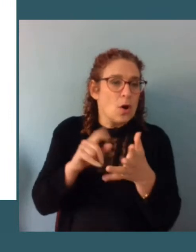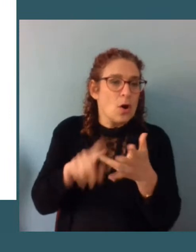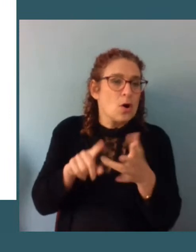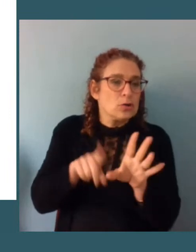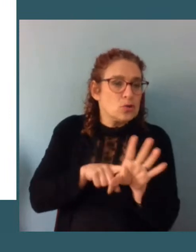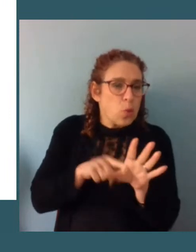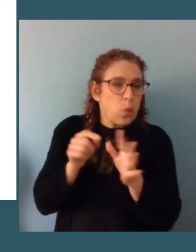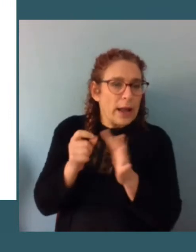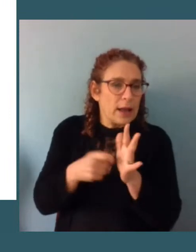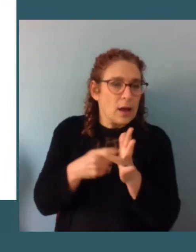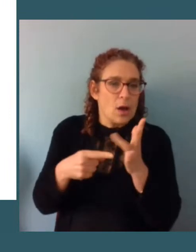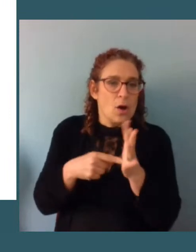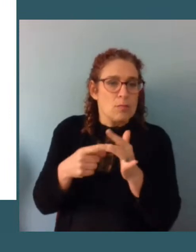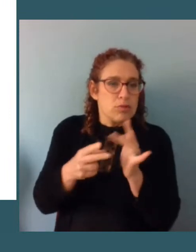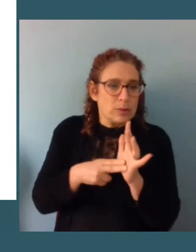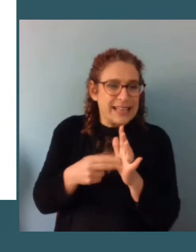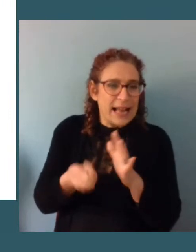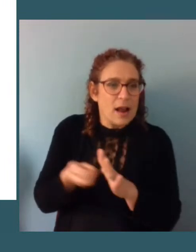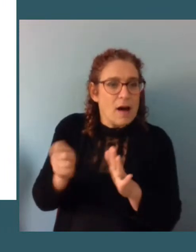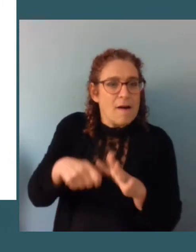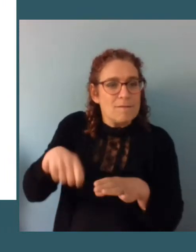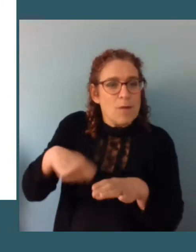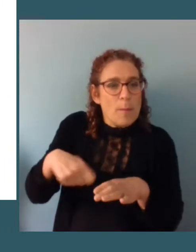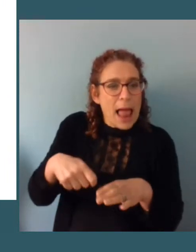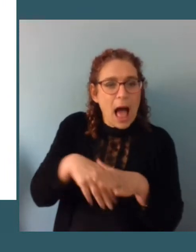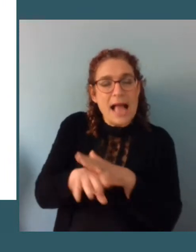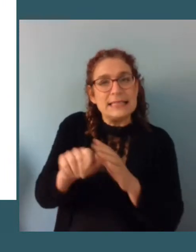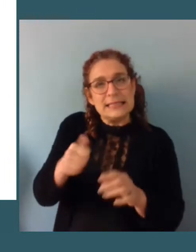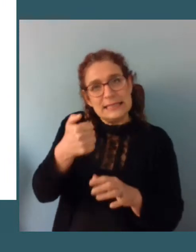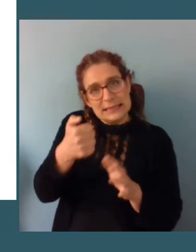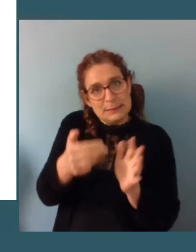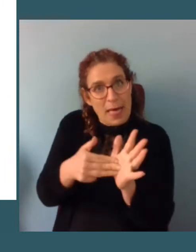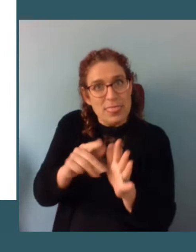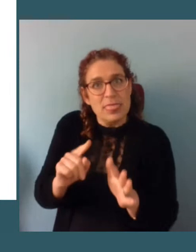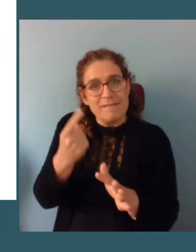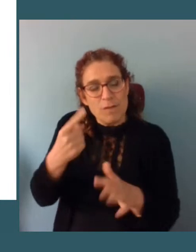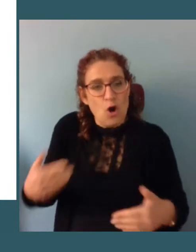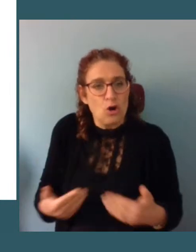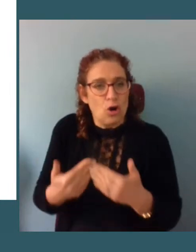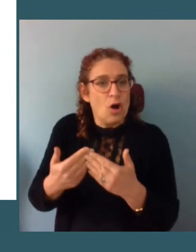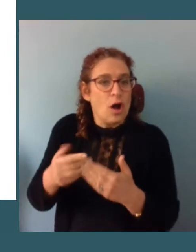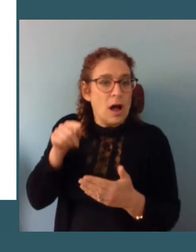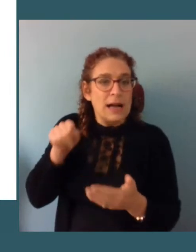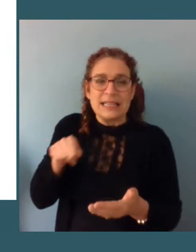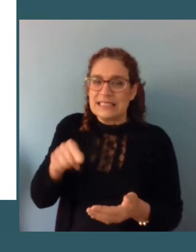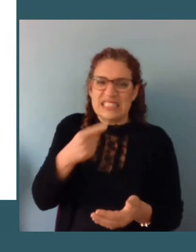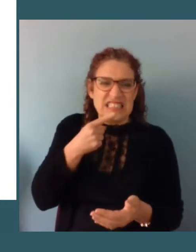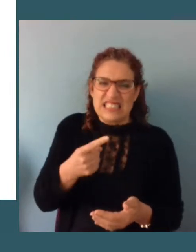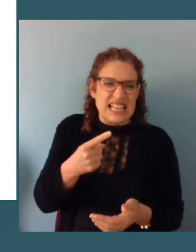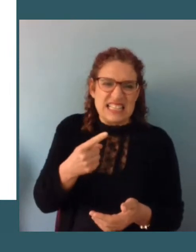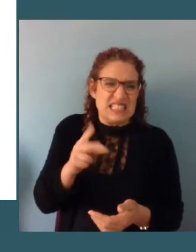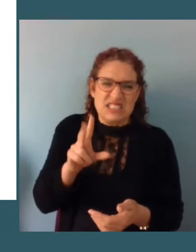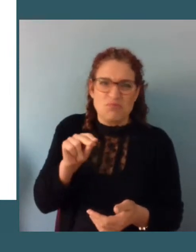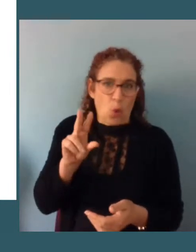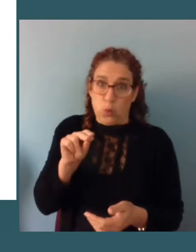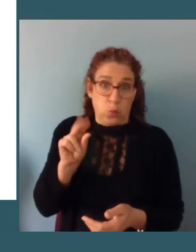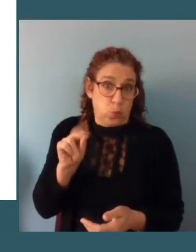life, that also they don't suggest that happens.